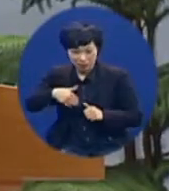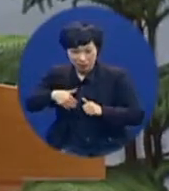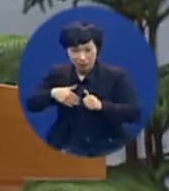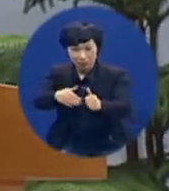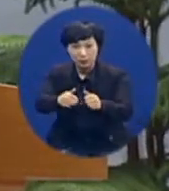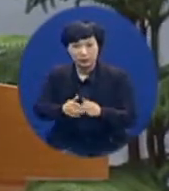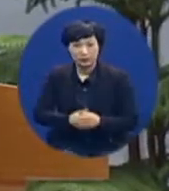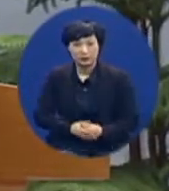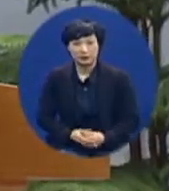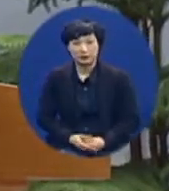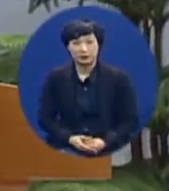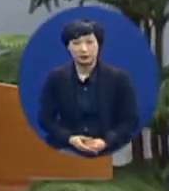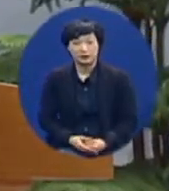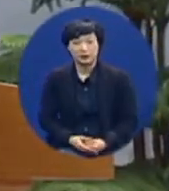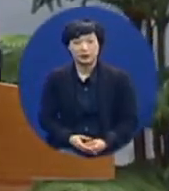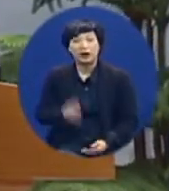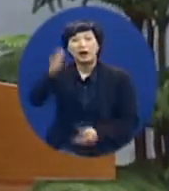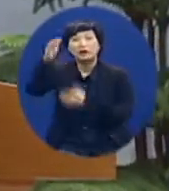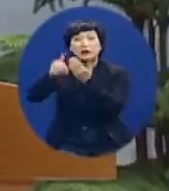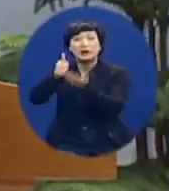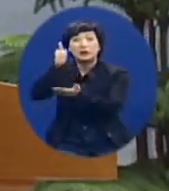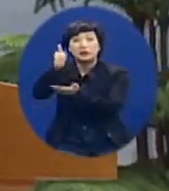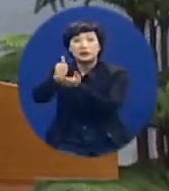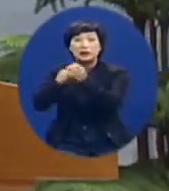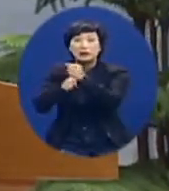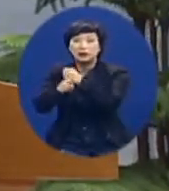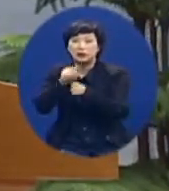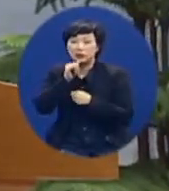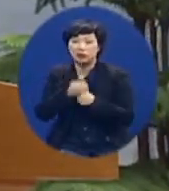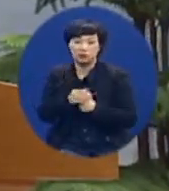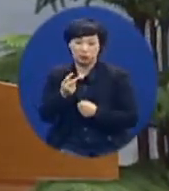this earth, and why he came in flesh.